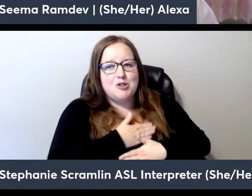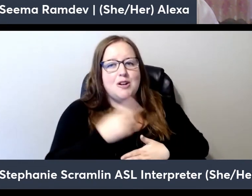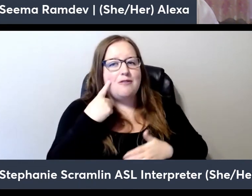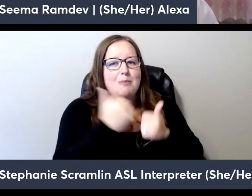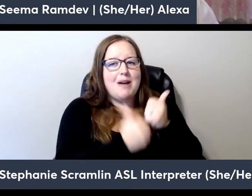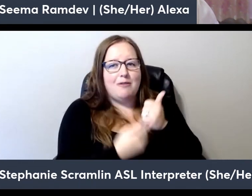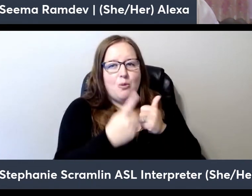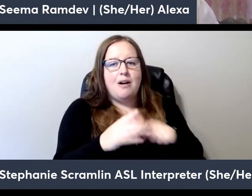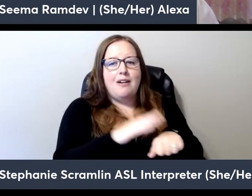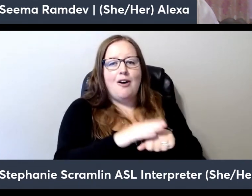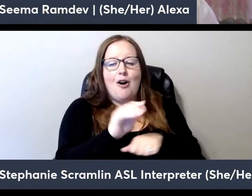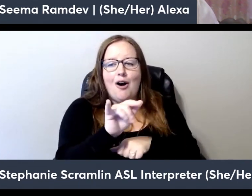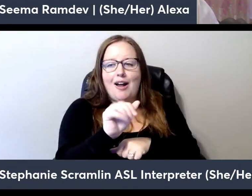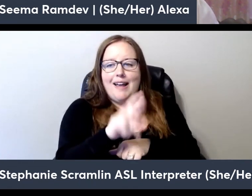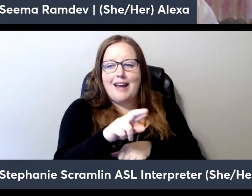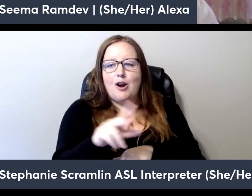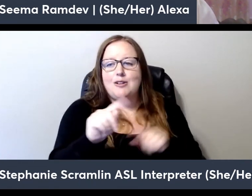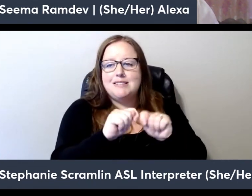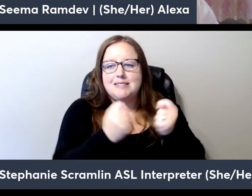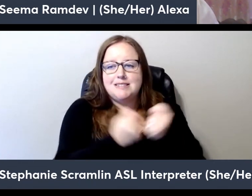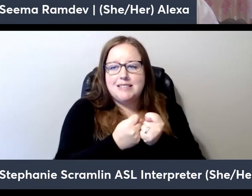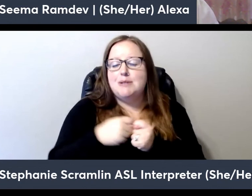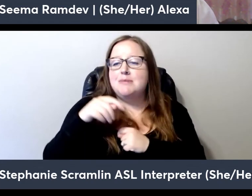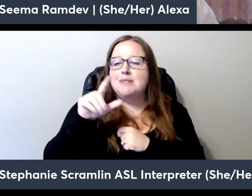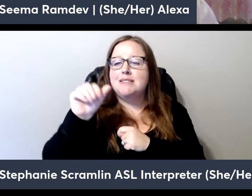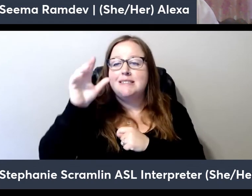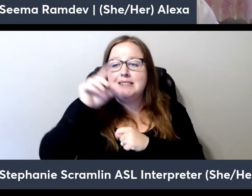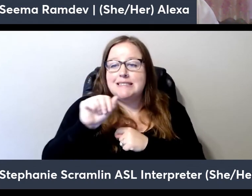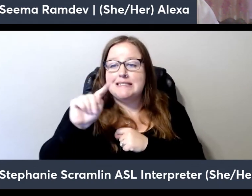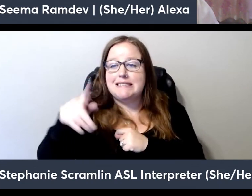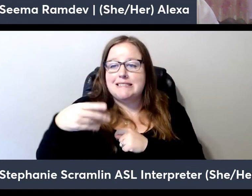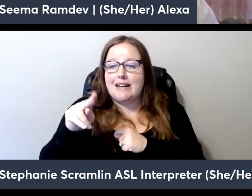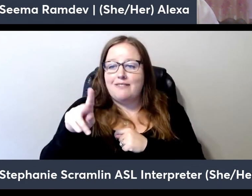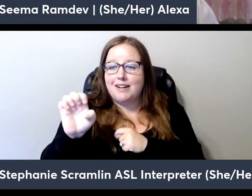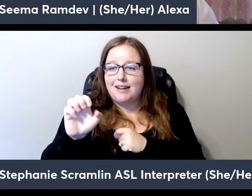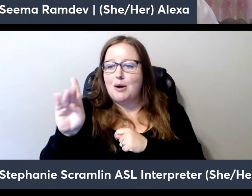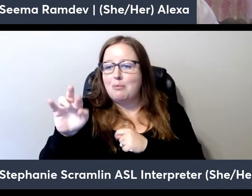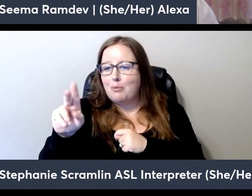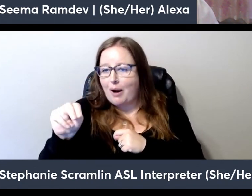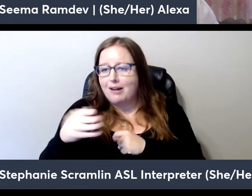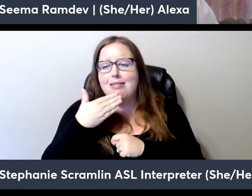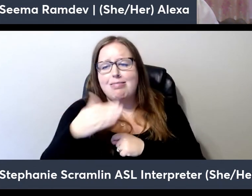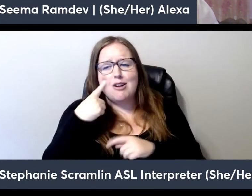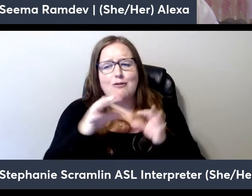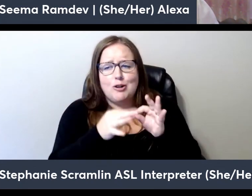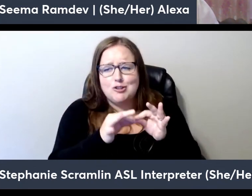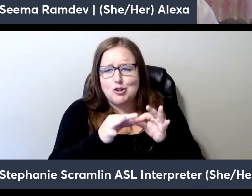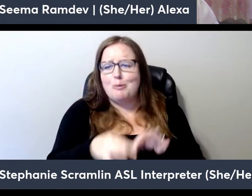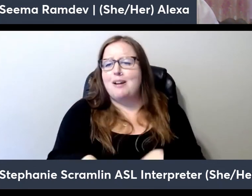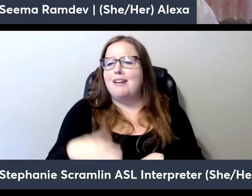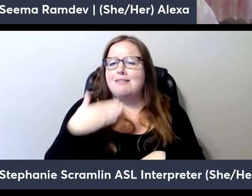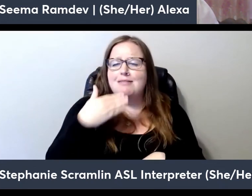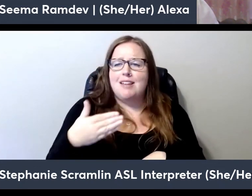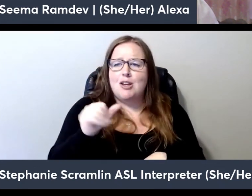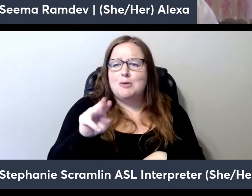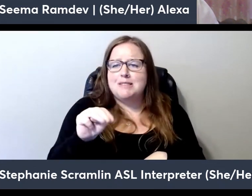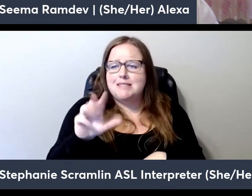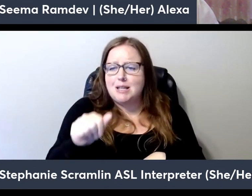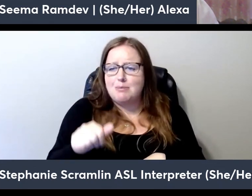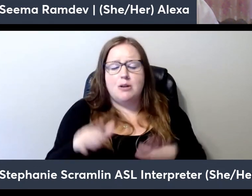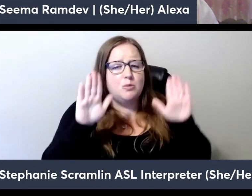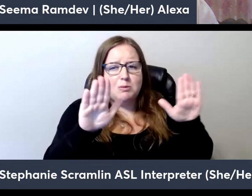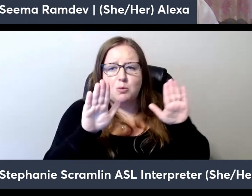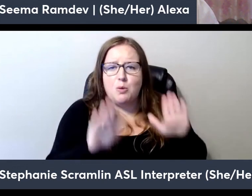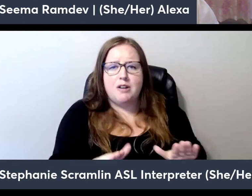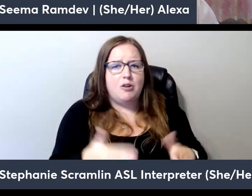On Air team. Stephanie and Brian, thanks for interpreting for us. Appreciate it. And Seema, and this has been wonderful. Thank